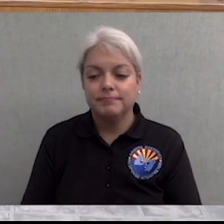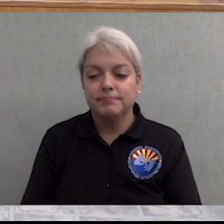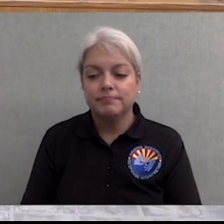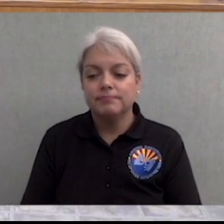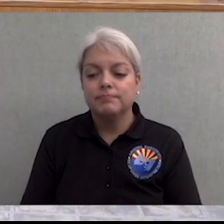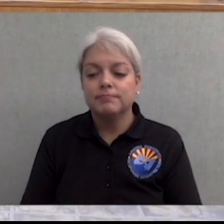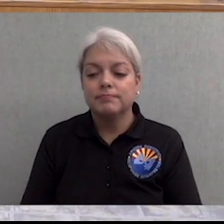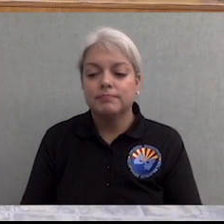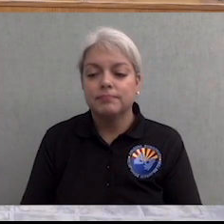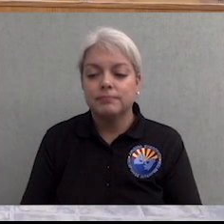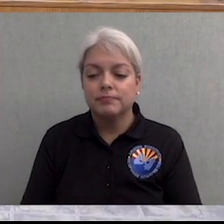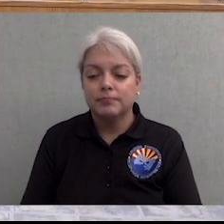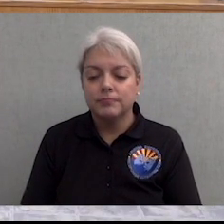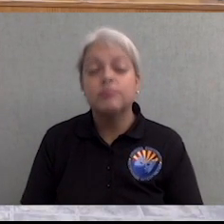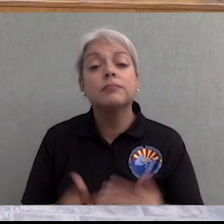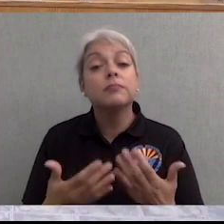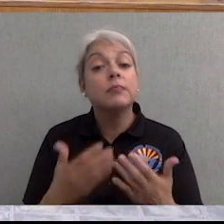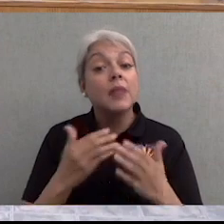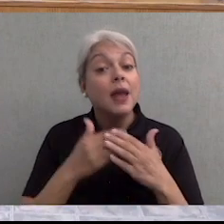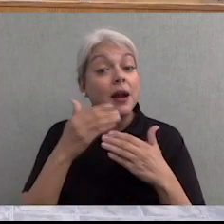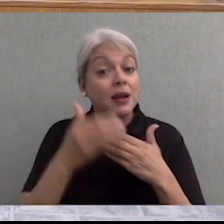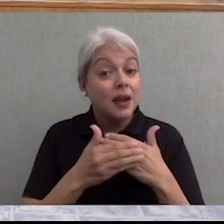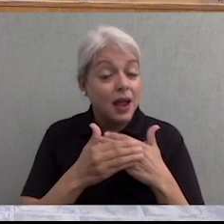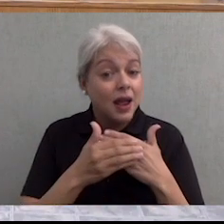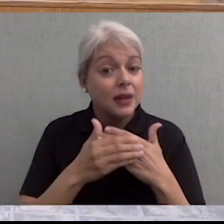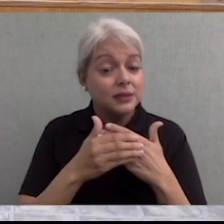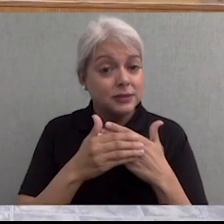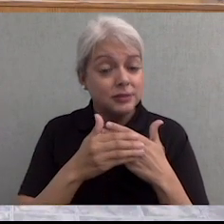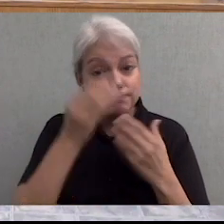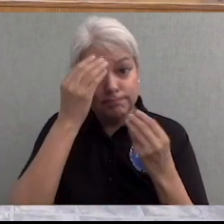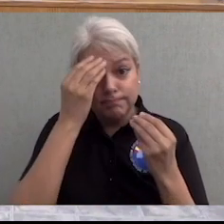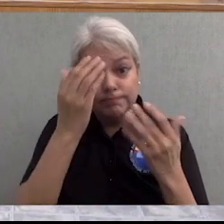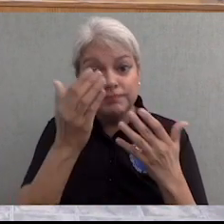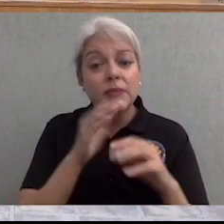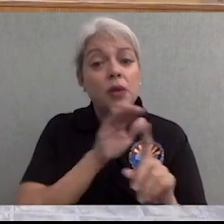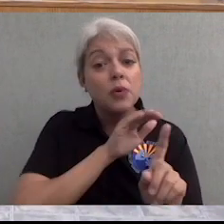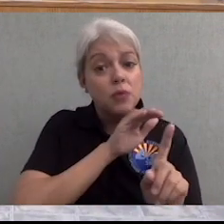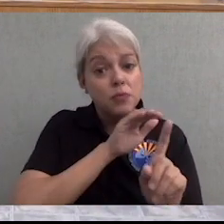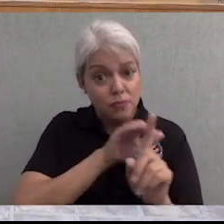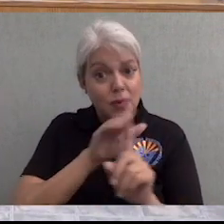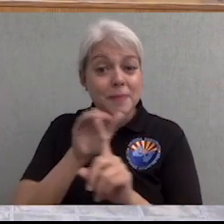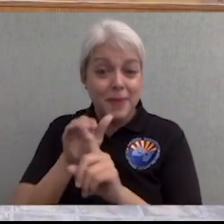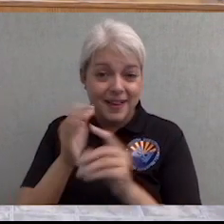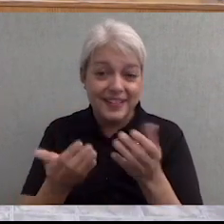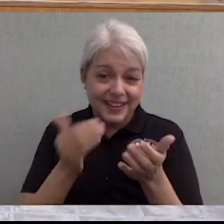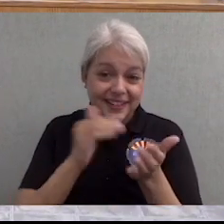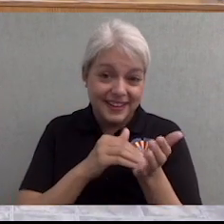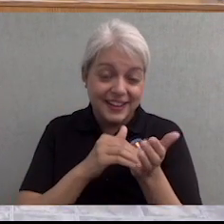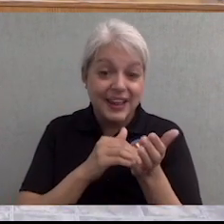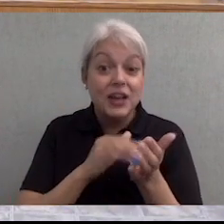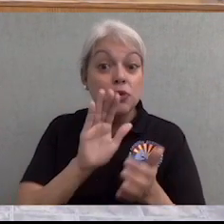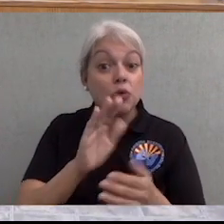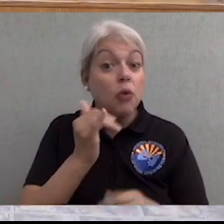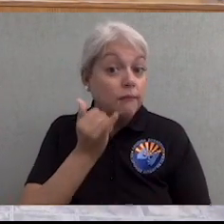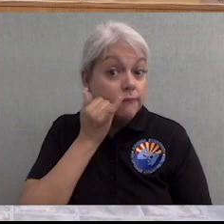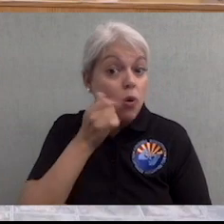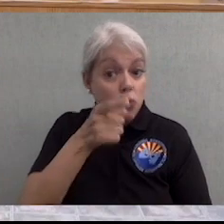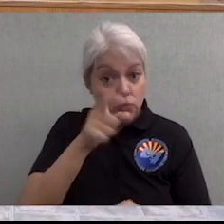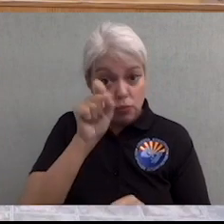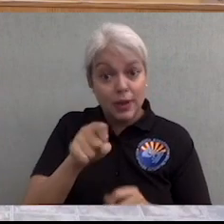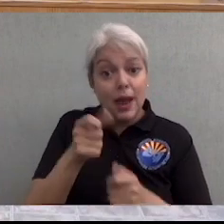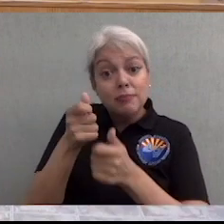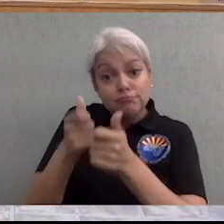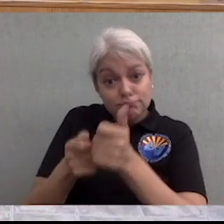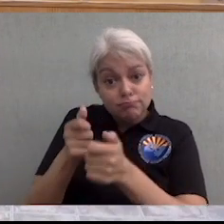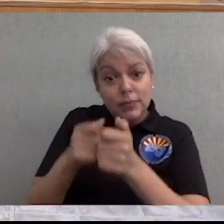Next item we have would be, I want to remind everybody one more time that on your phone, you can text PYT